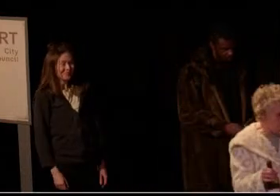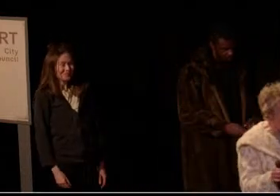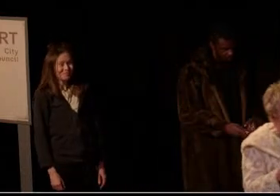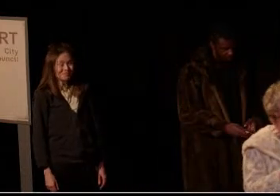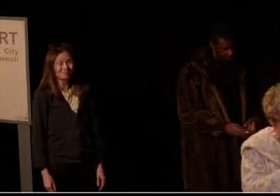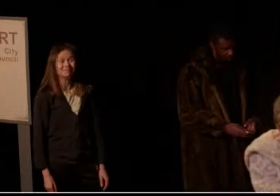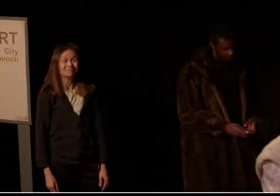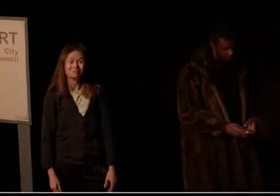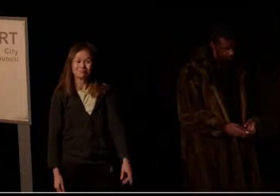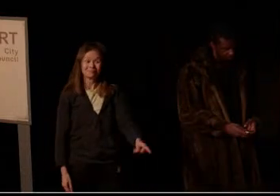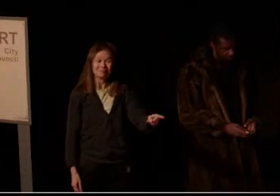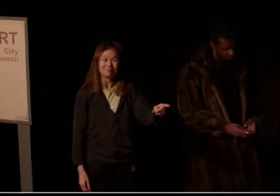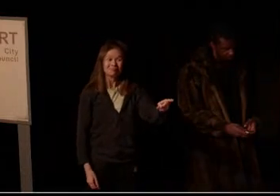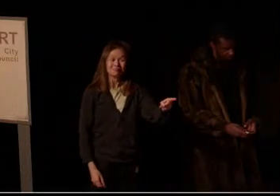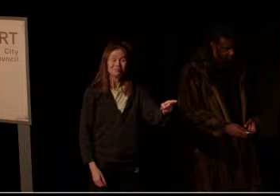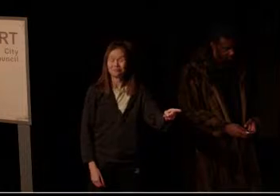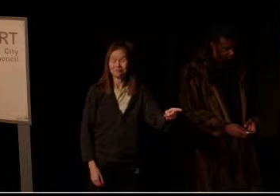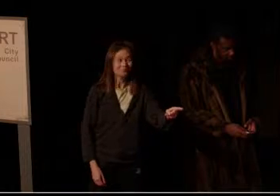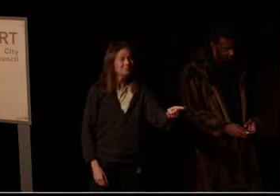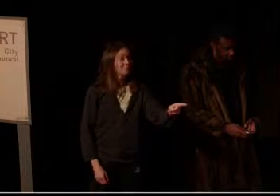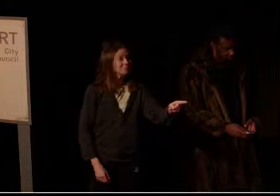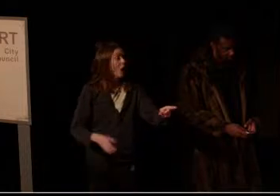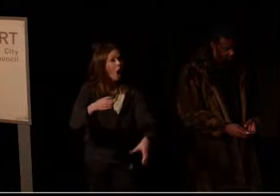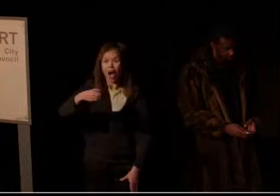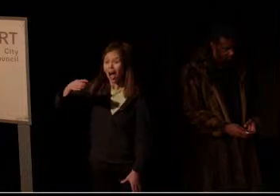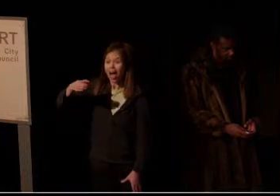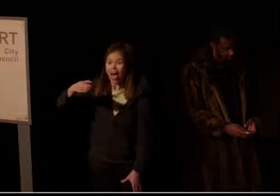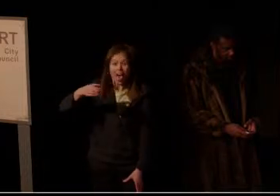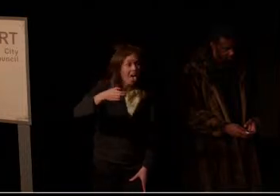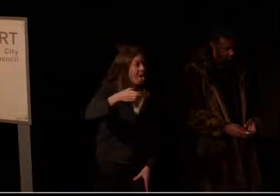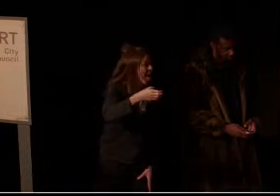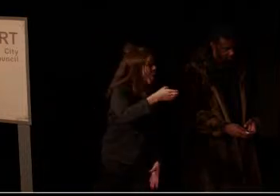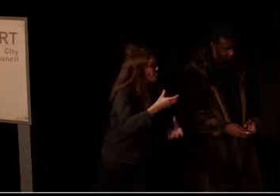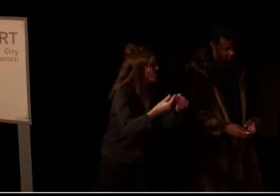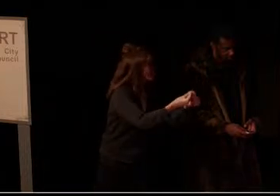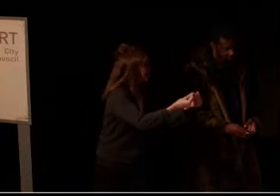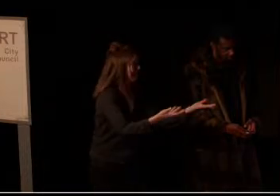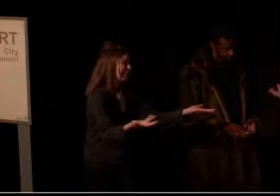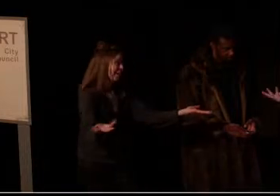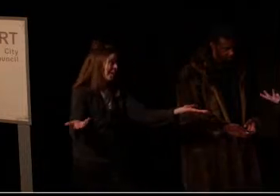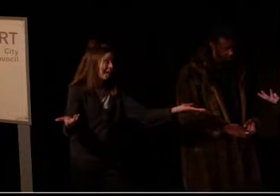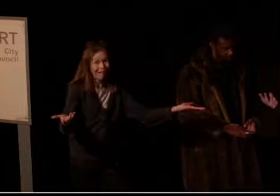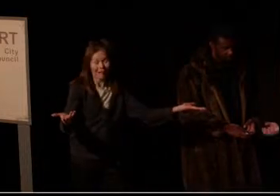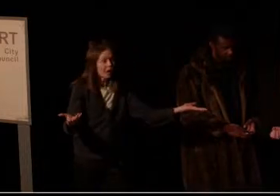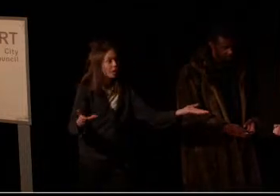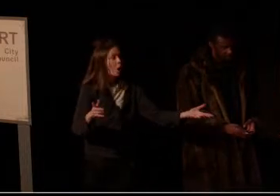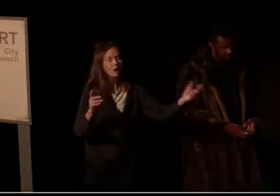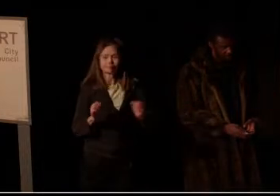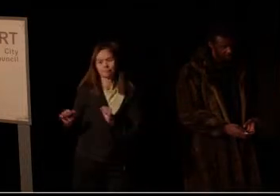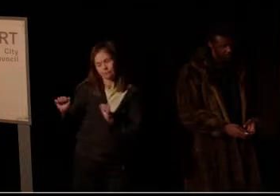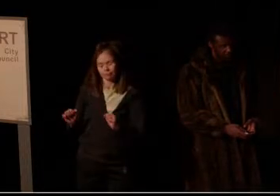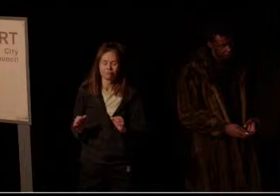Nah. Okay. I'll just get rid of that. Take that off. Yeah, okay. Someone. All right. Too late. And go.